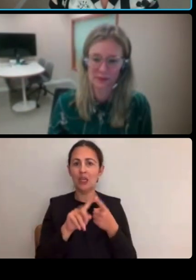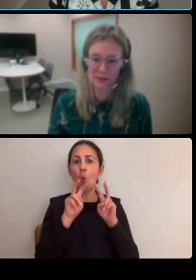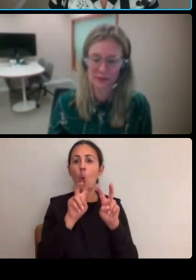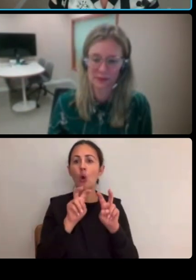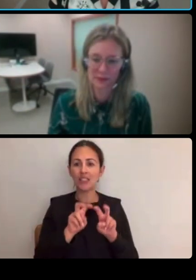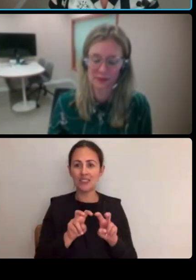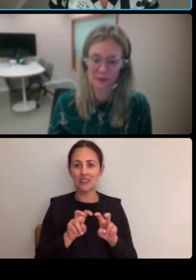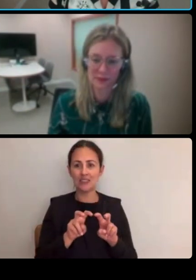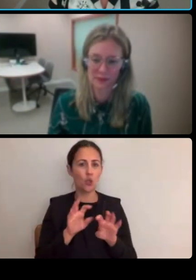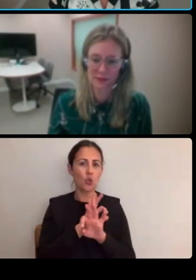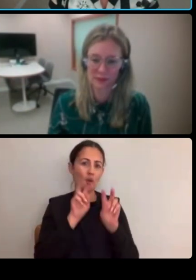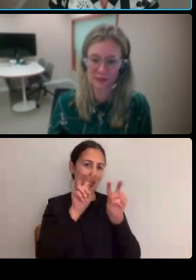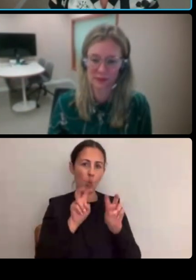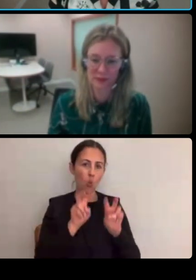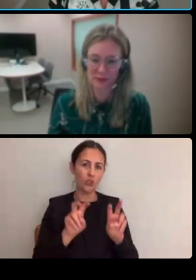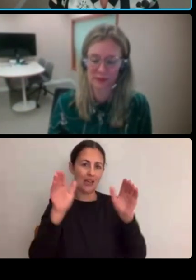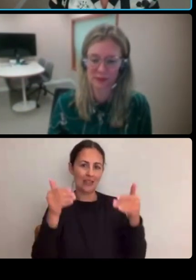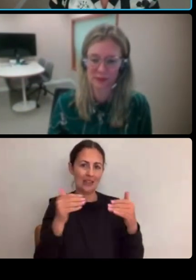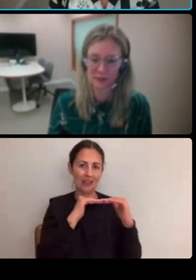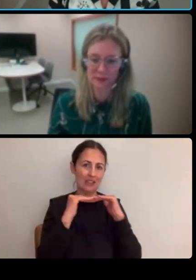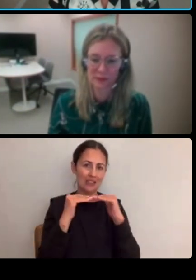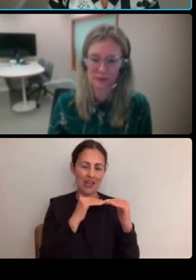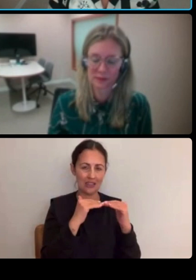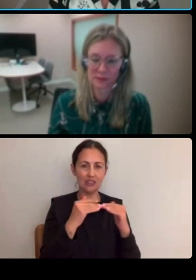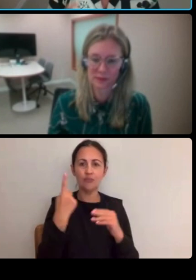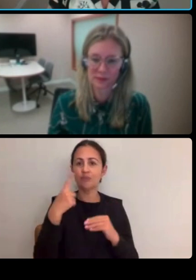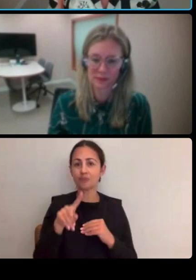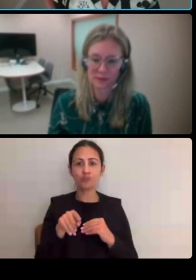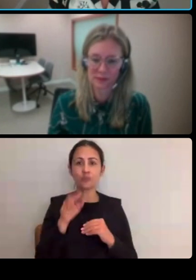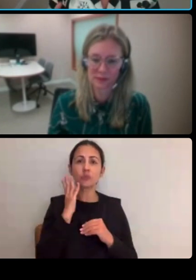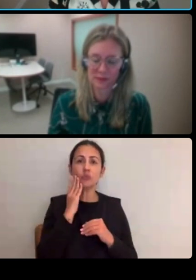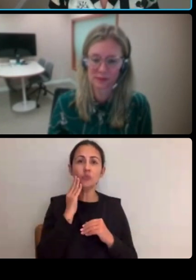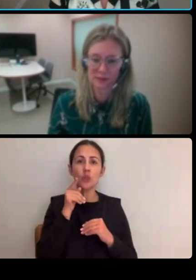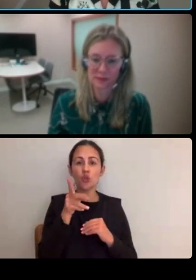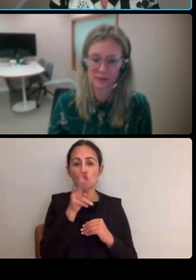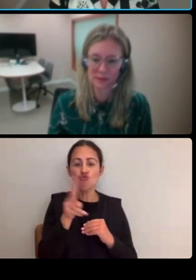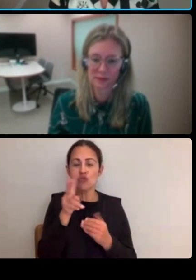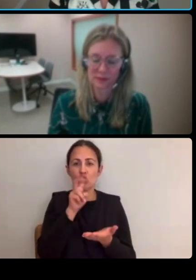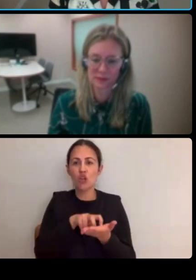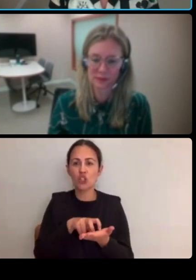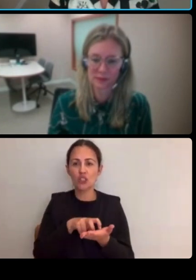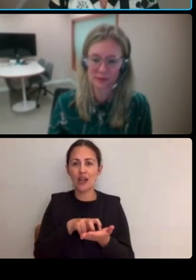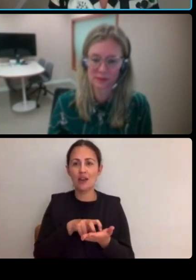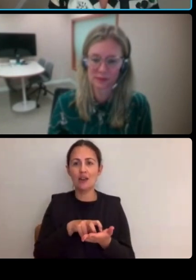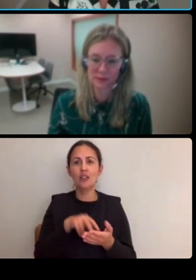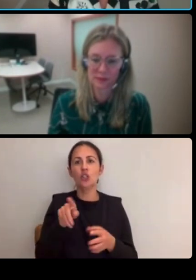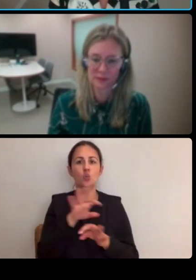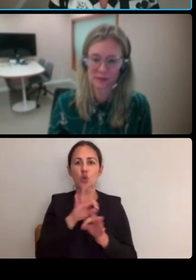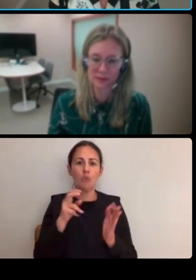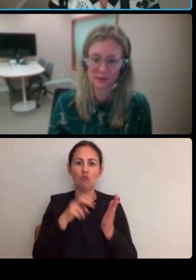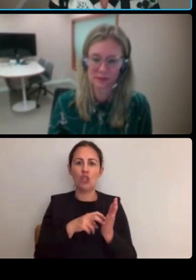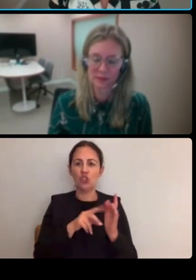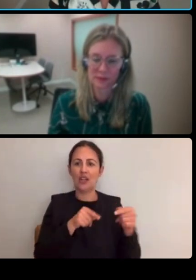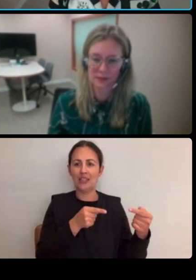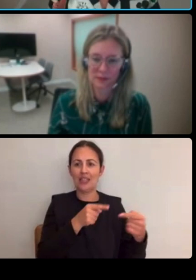audited against the standards at entry, and you won't be when you re-register, you'll not be registered against the